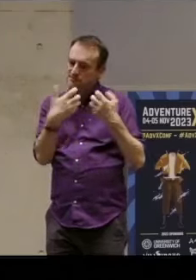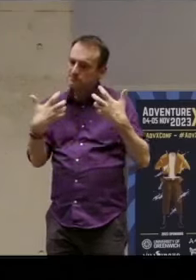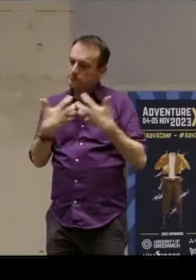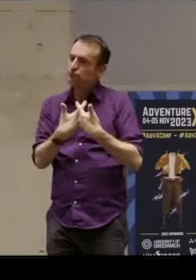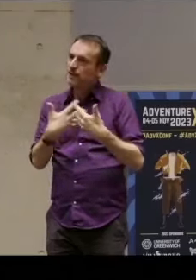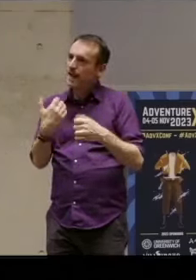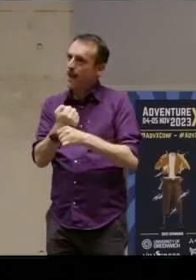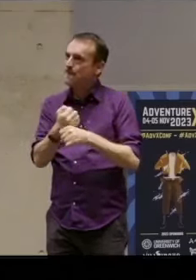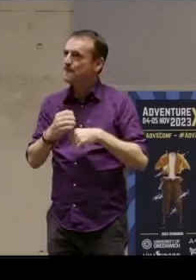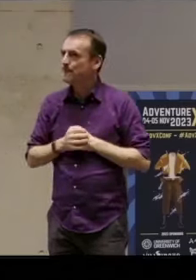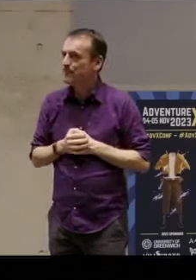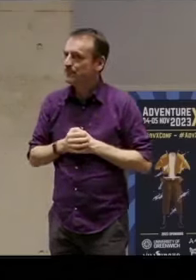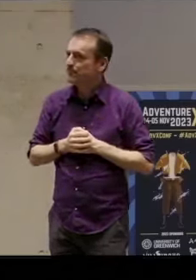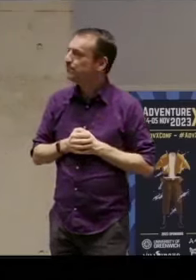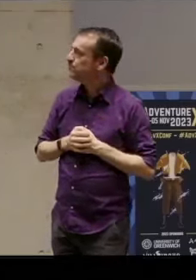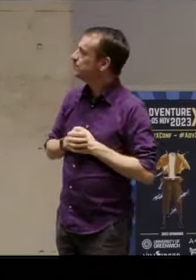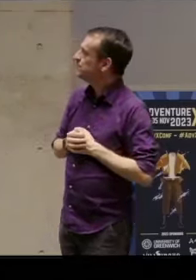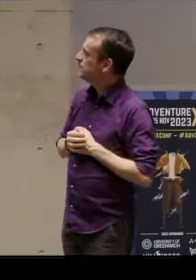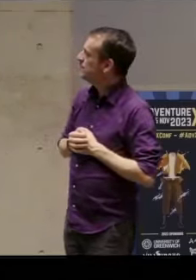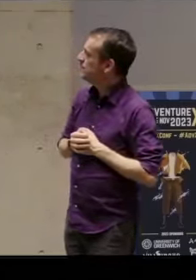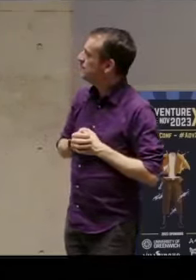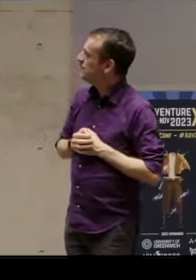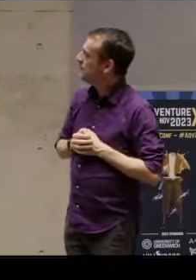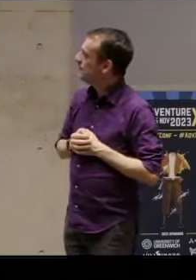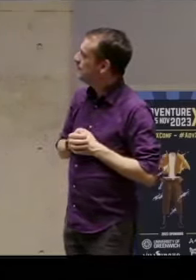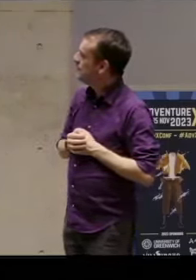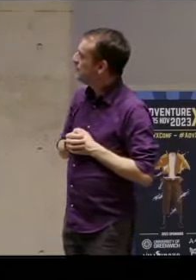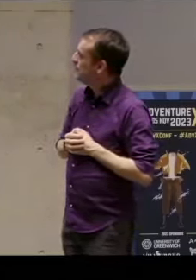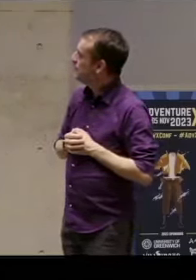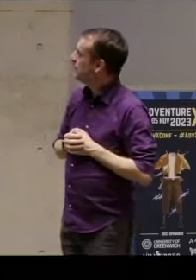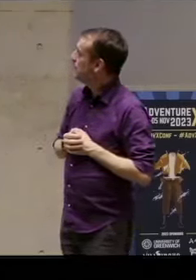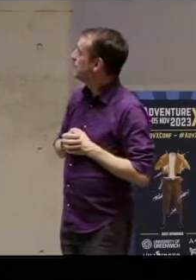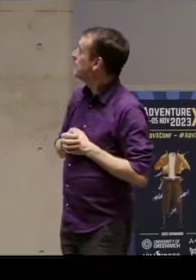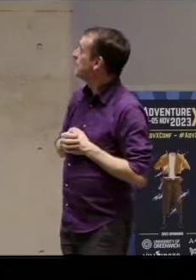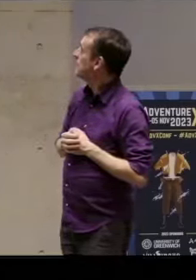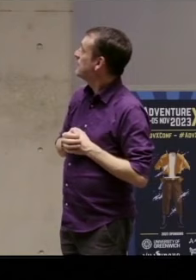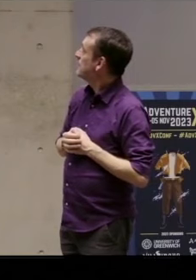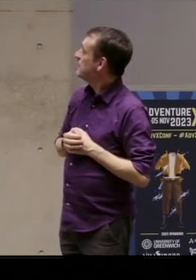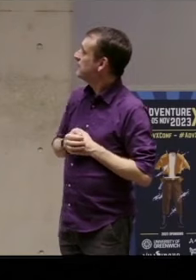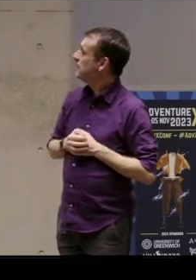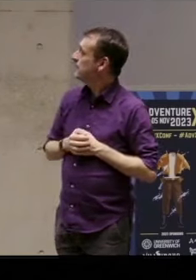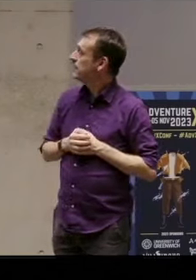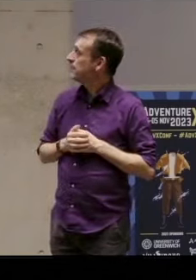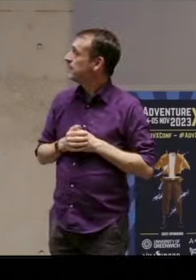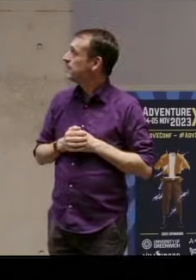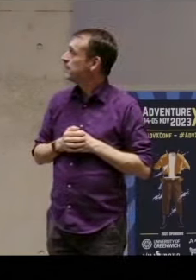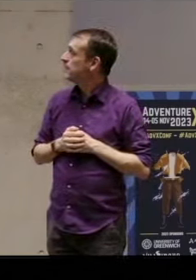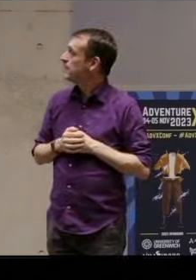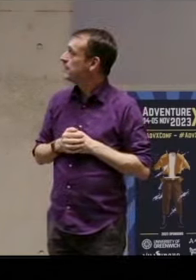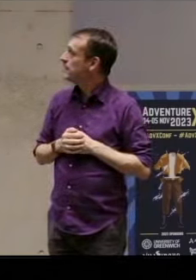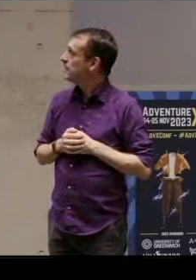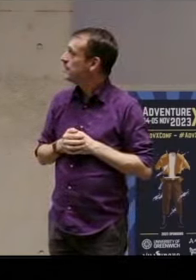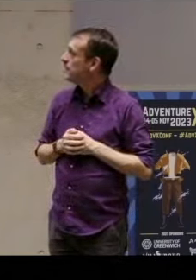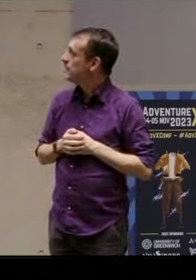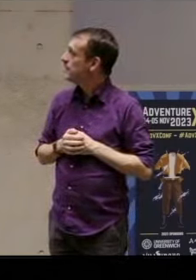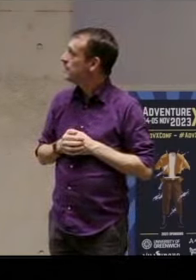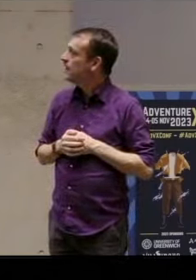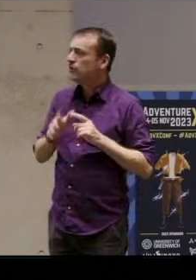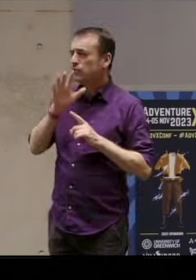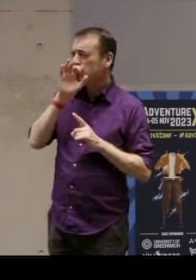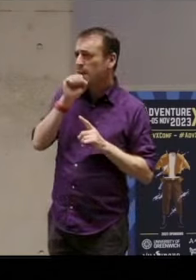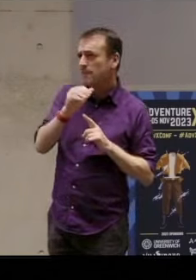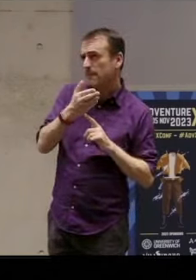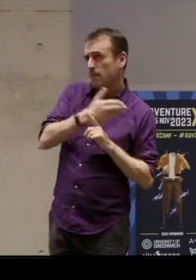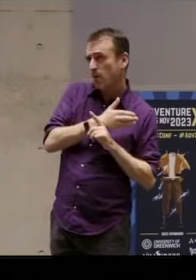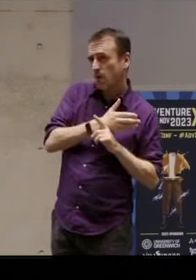And we continue with Alphabet Shimiarchi. Remember Mystery of the Statuette, like the holiday game,